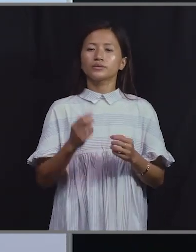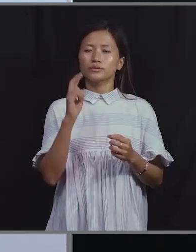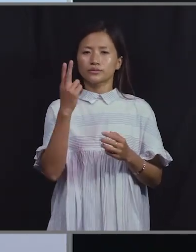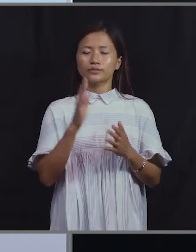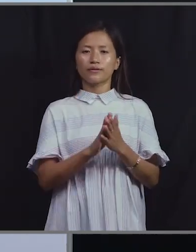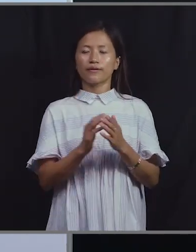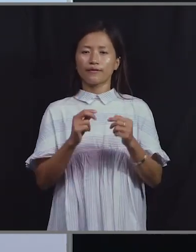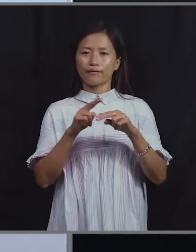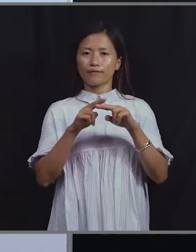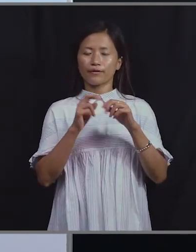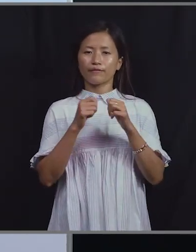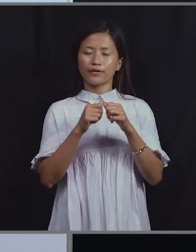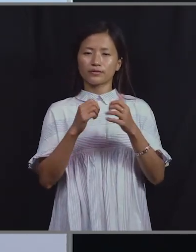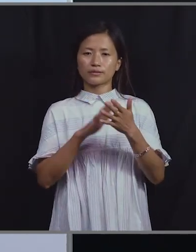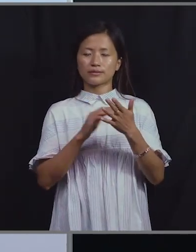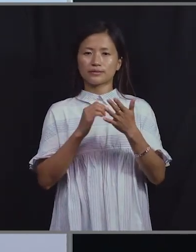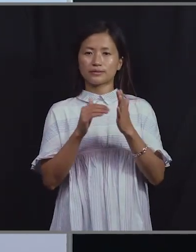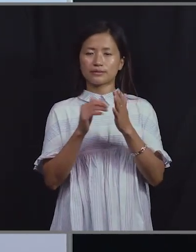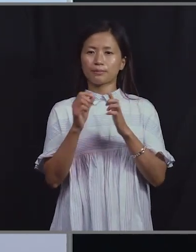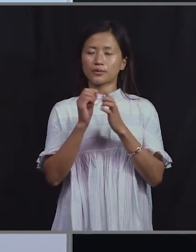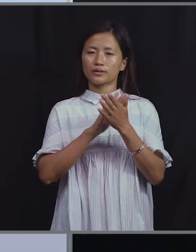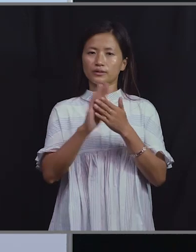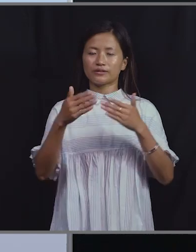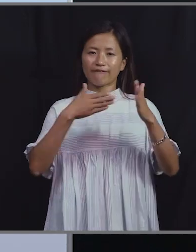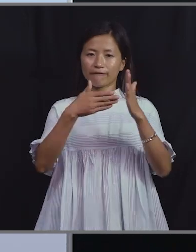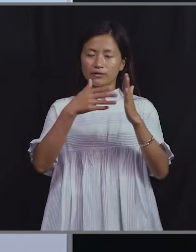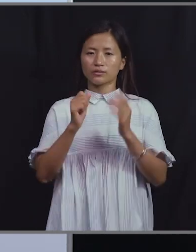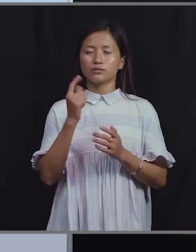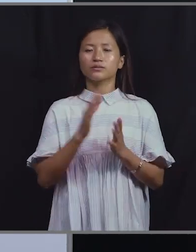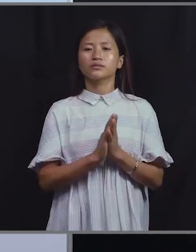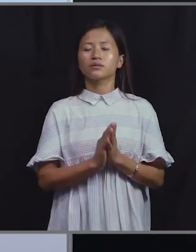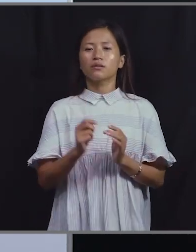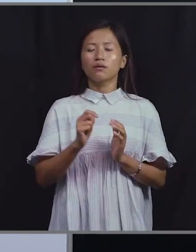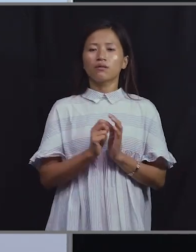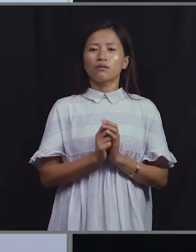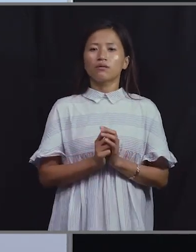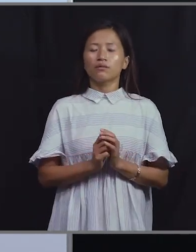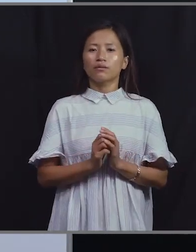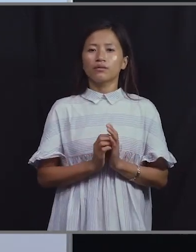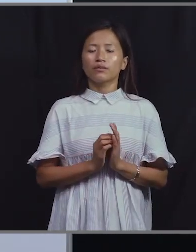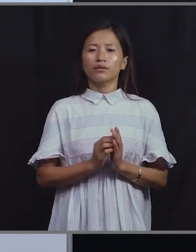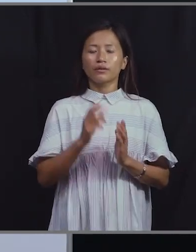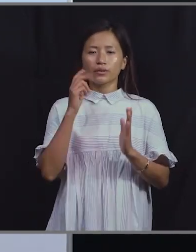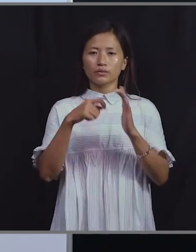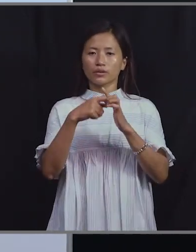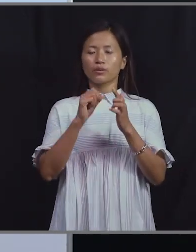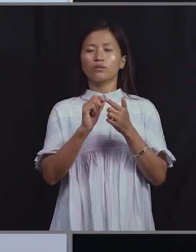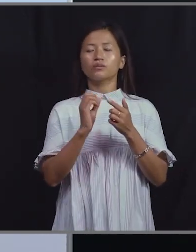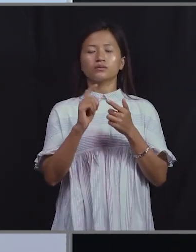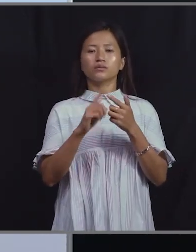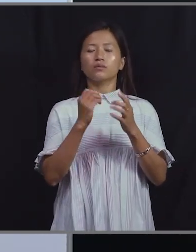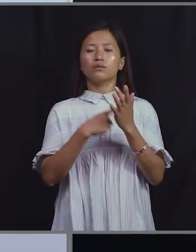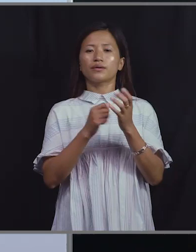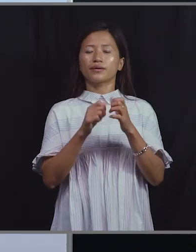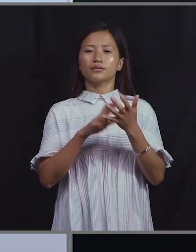major crises. All right, the first is in the form of the Korean crisis. Okay, Korea. The Korean Peninsula, she